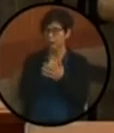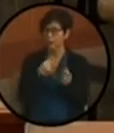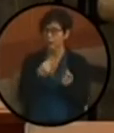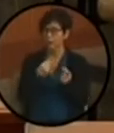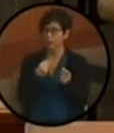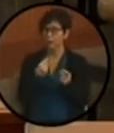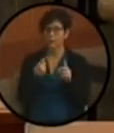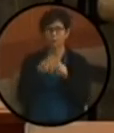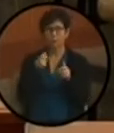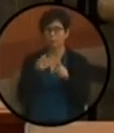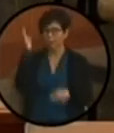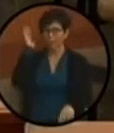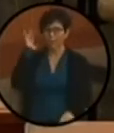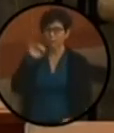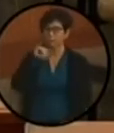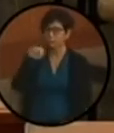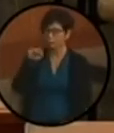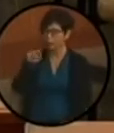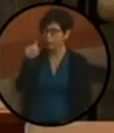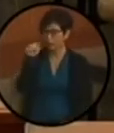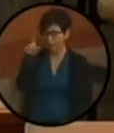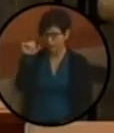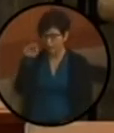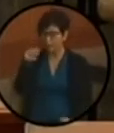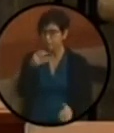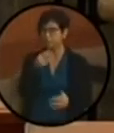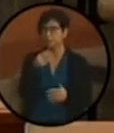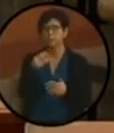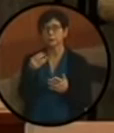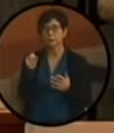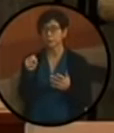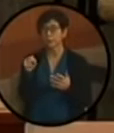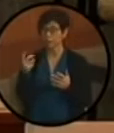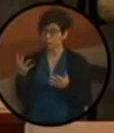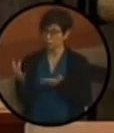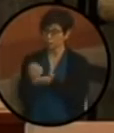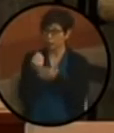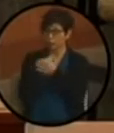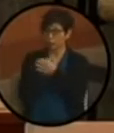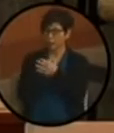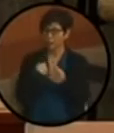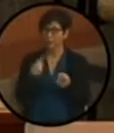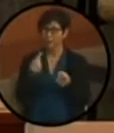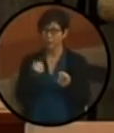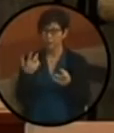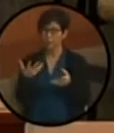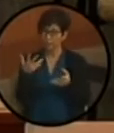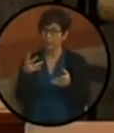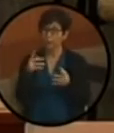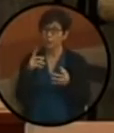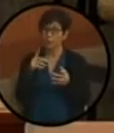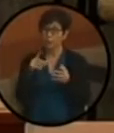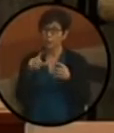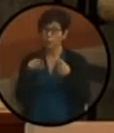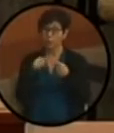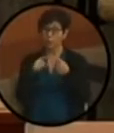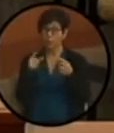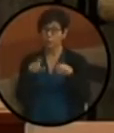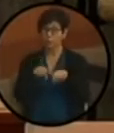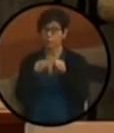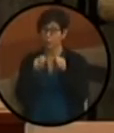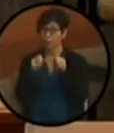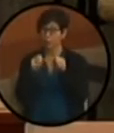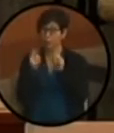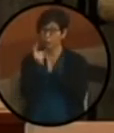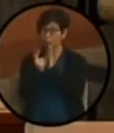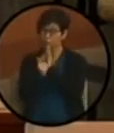to that law enforcement should be funded through the unjust seizure of property. We urge the council to remember this history and uphold the values